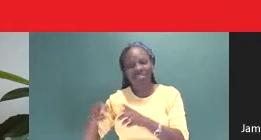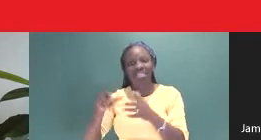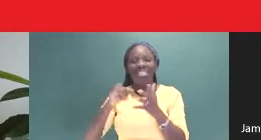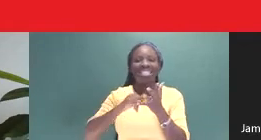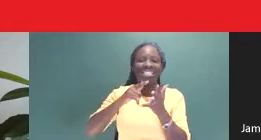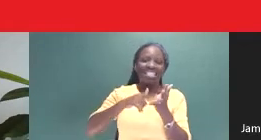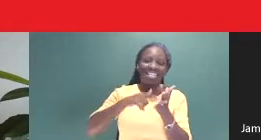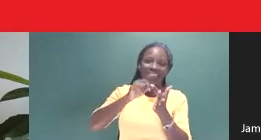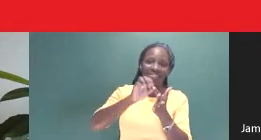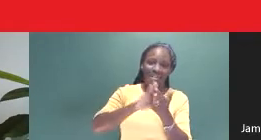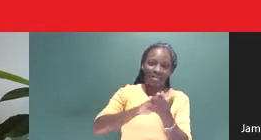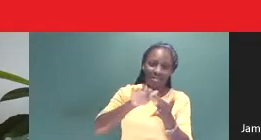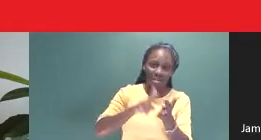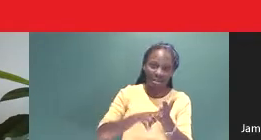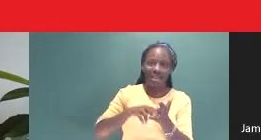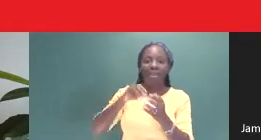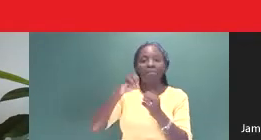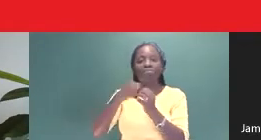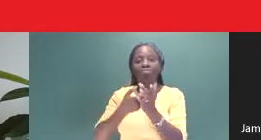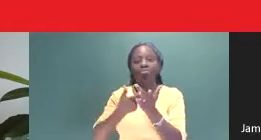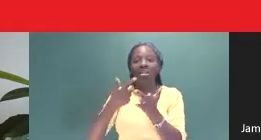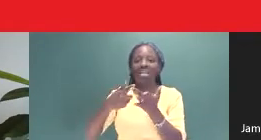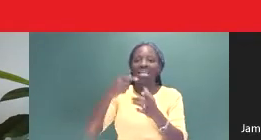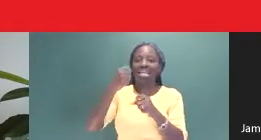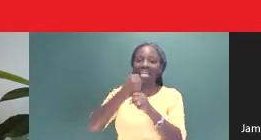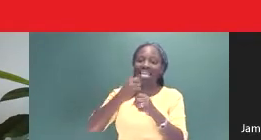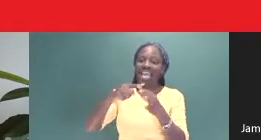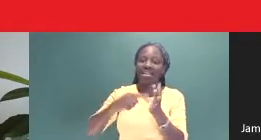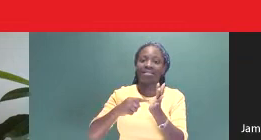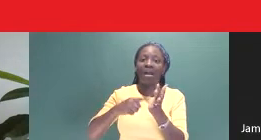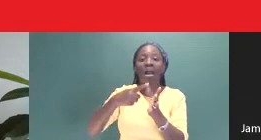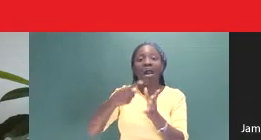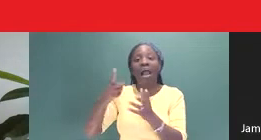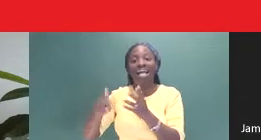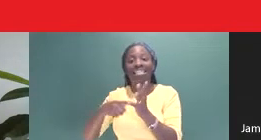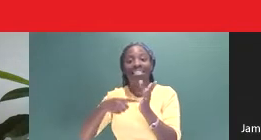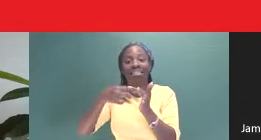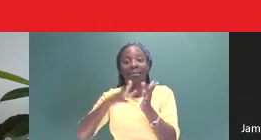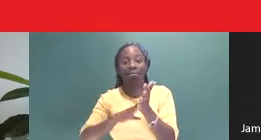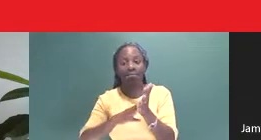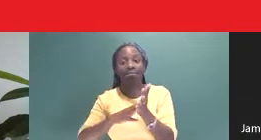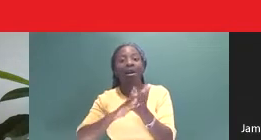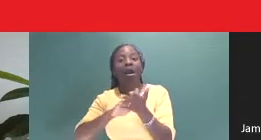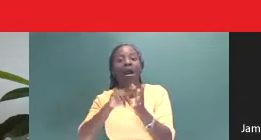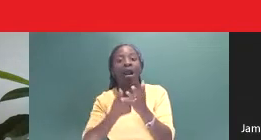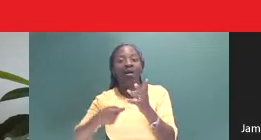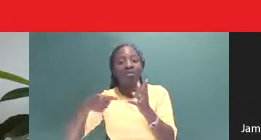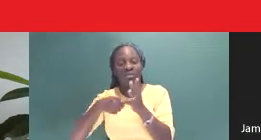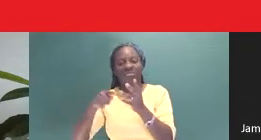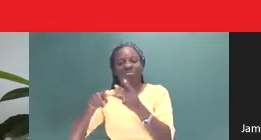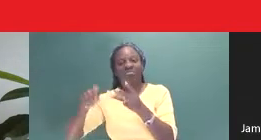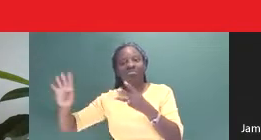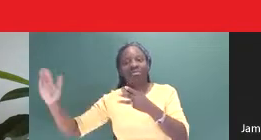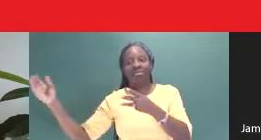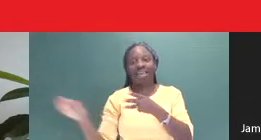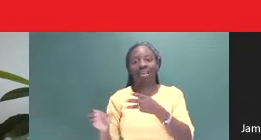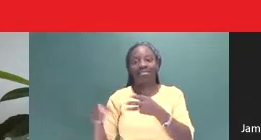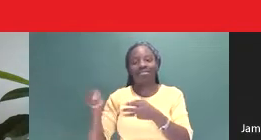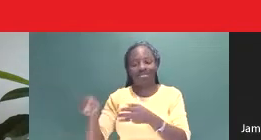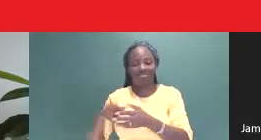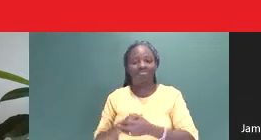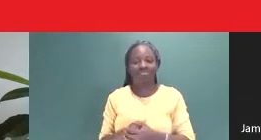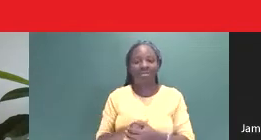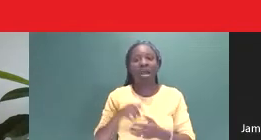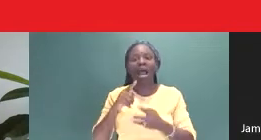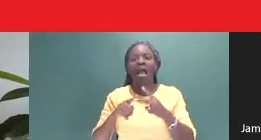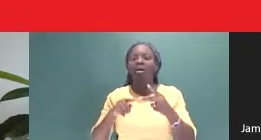Brigitte, and from a guest speaker, Tim Hart, who's our guest from South Africa. Just a couple of housekeeping things. We do have 2